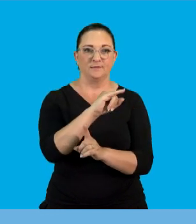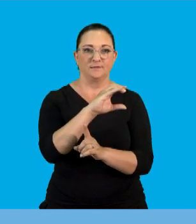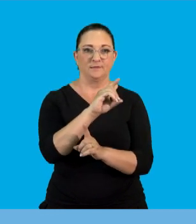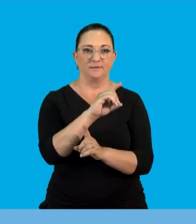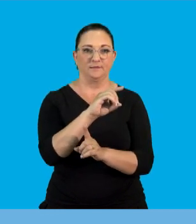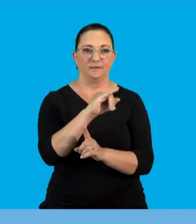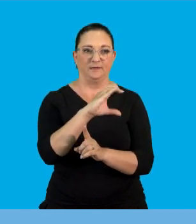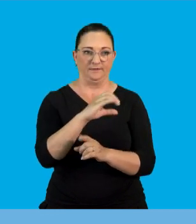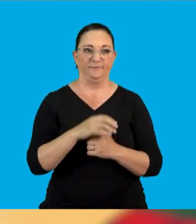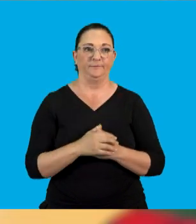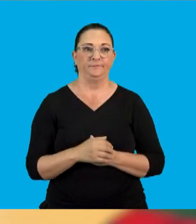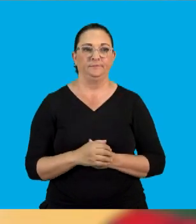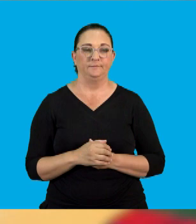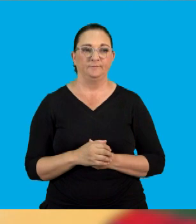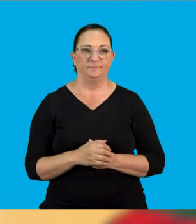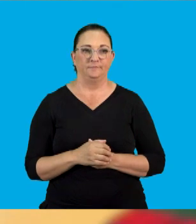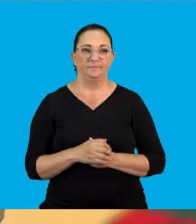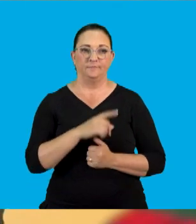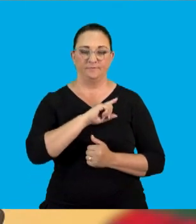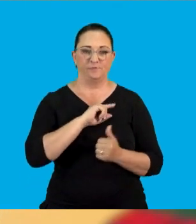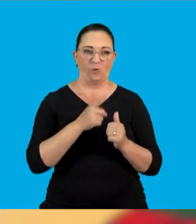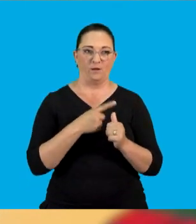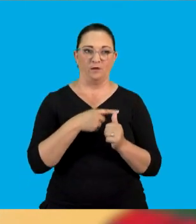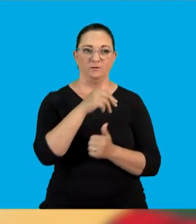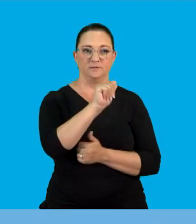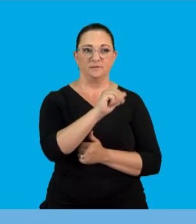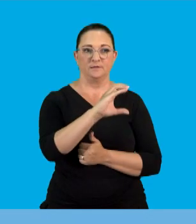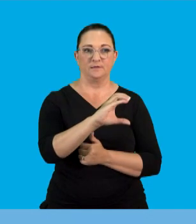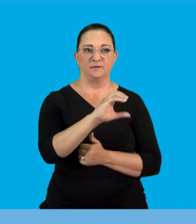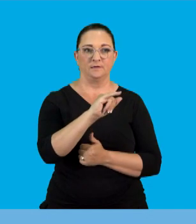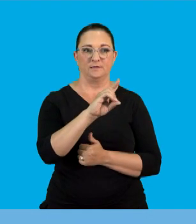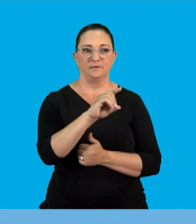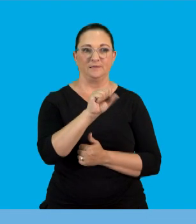than 7? We know that less than 7, acidic. So therefore acids.